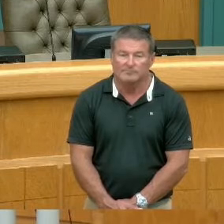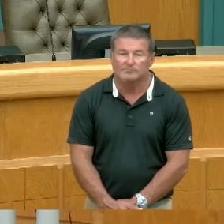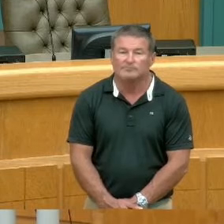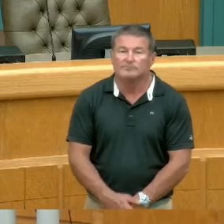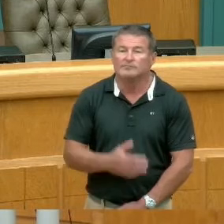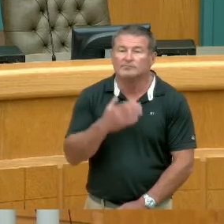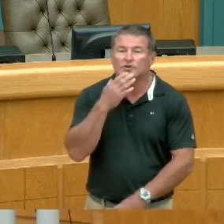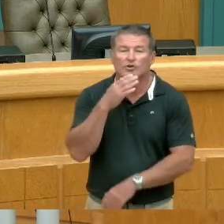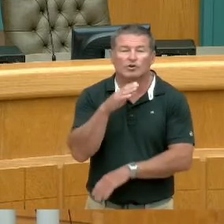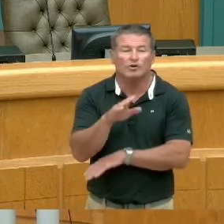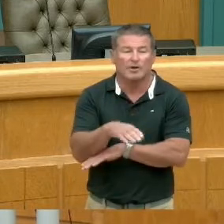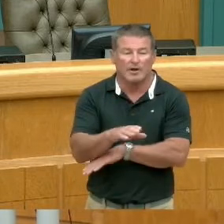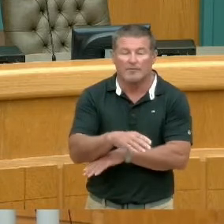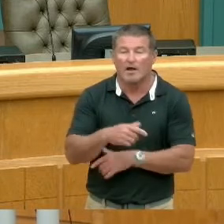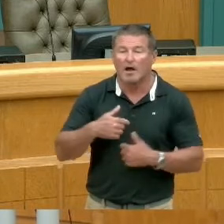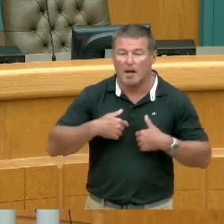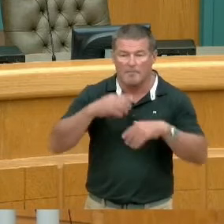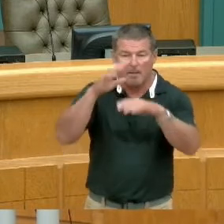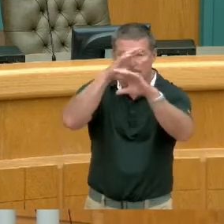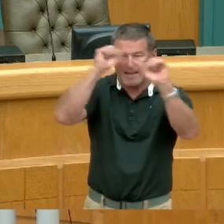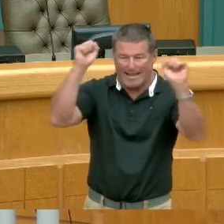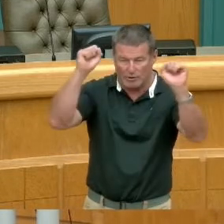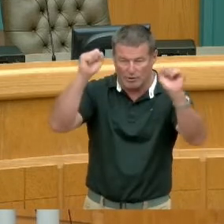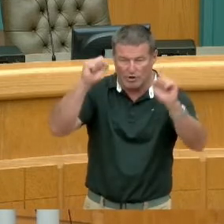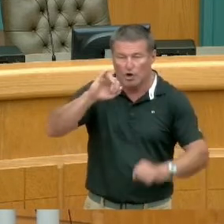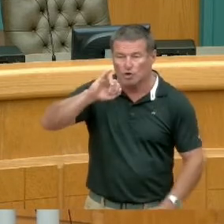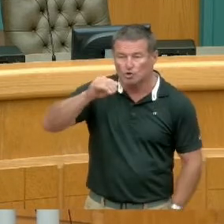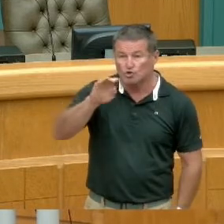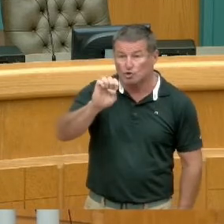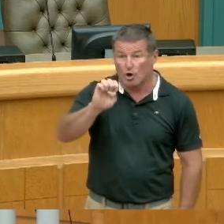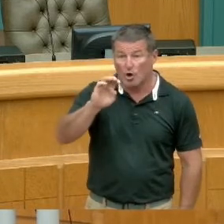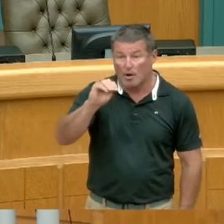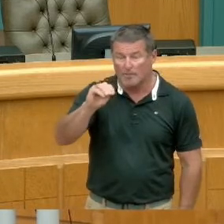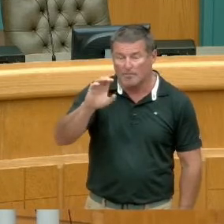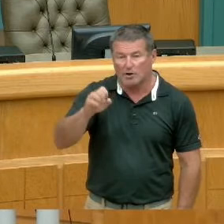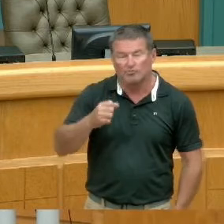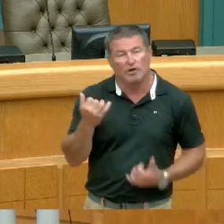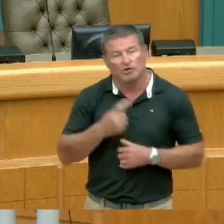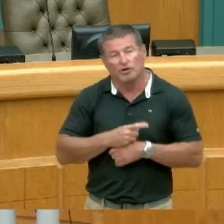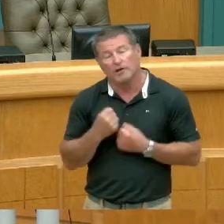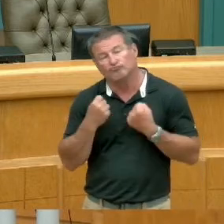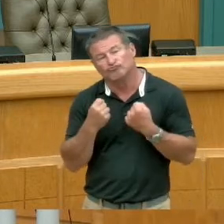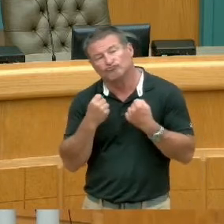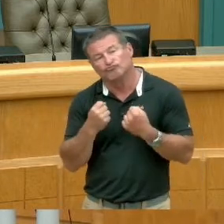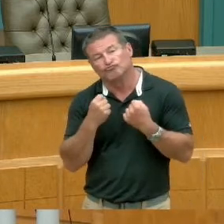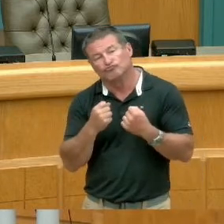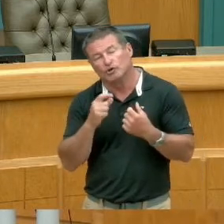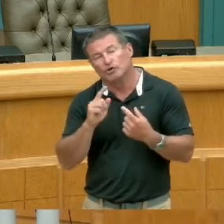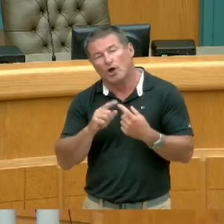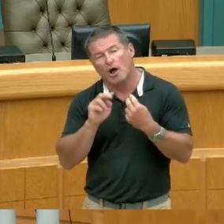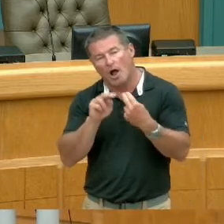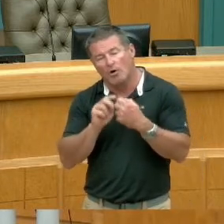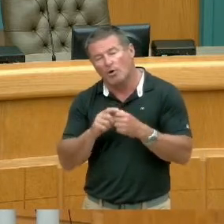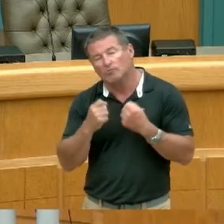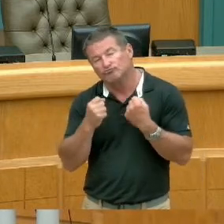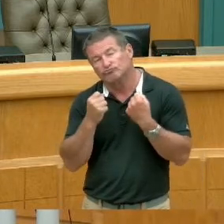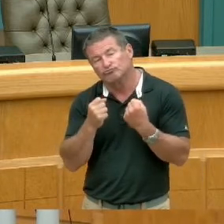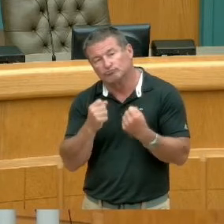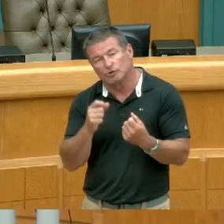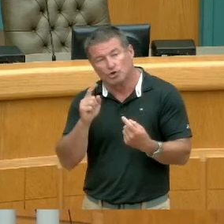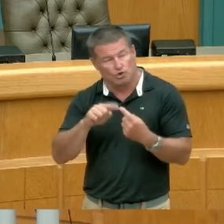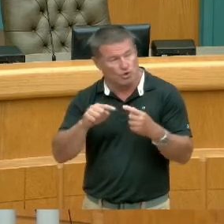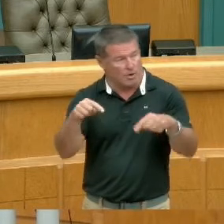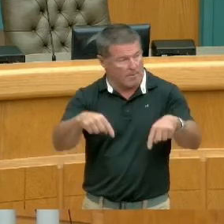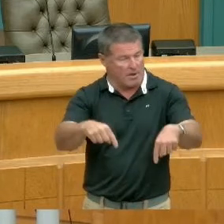Good afternoon, Mayor Joe McComb. As I was coming down the crosstown today to come to this briefing at 5 o'clock,